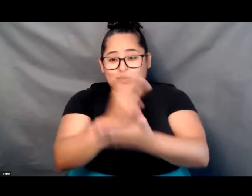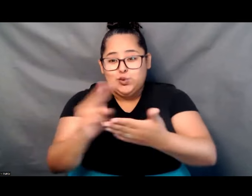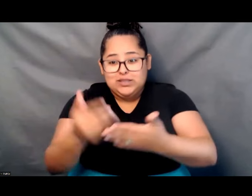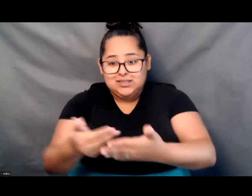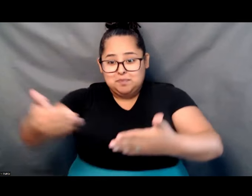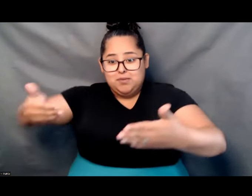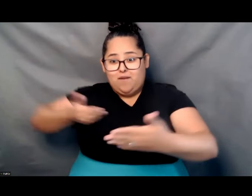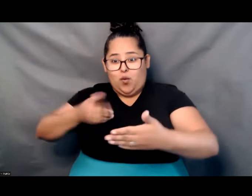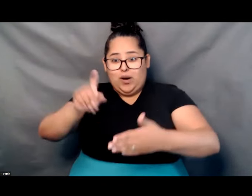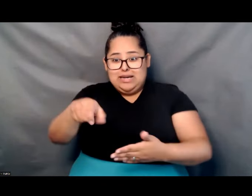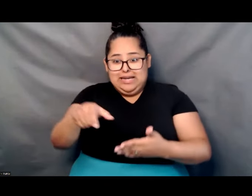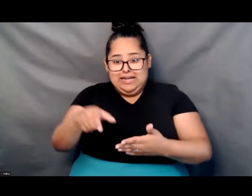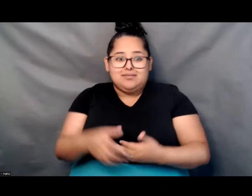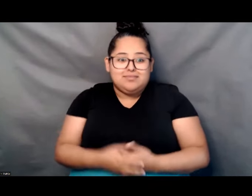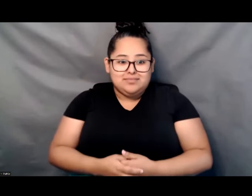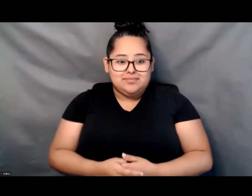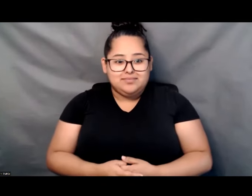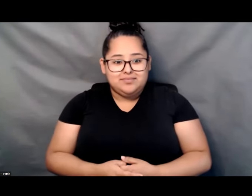advance.